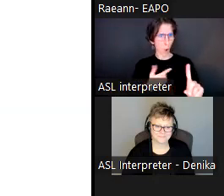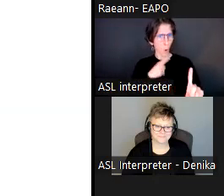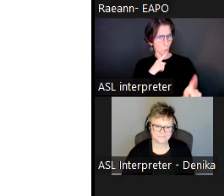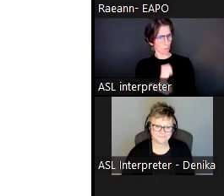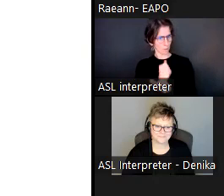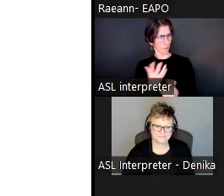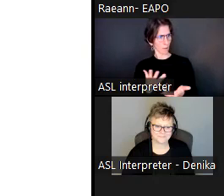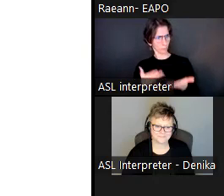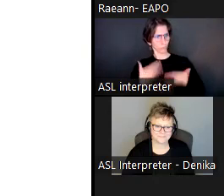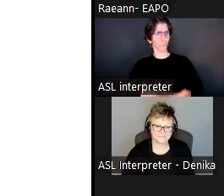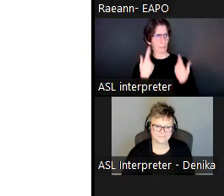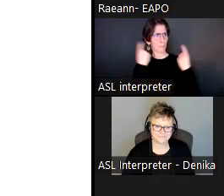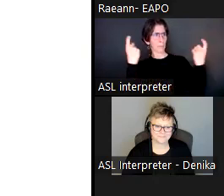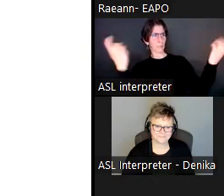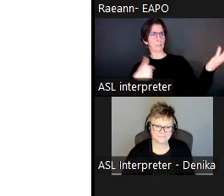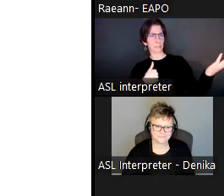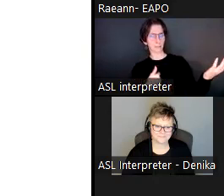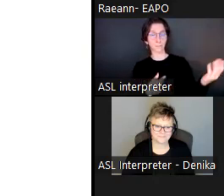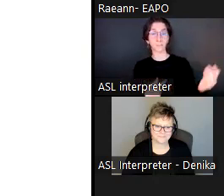And then we have